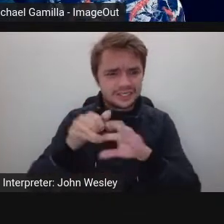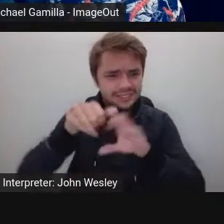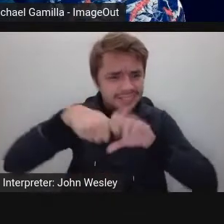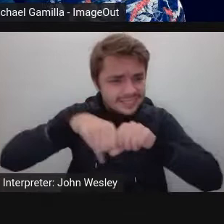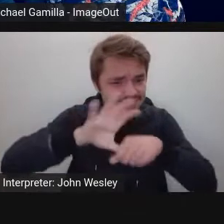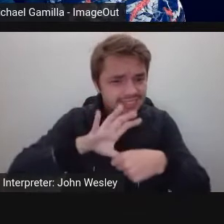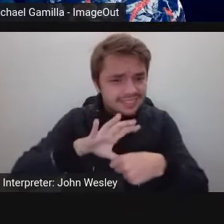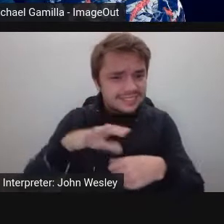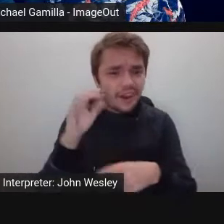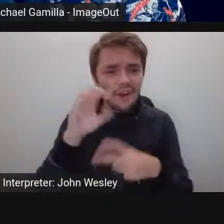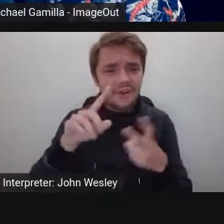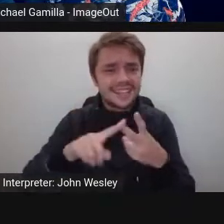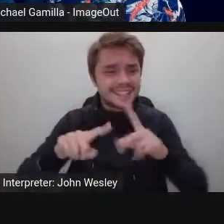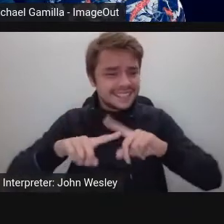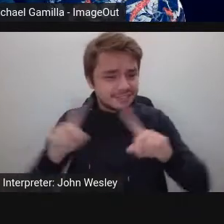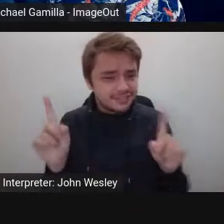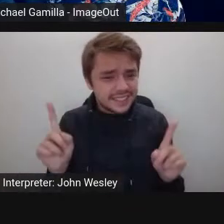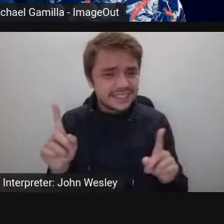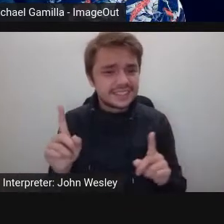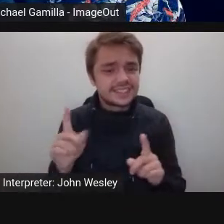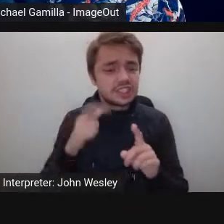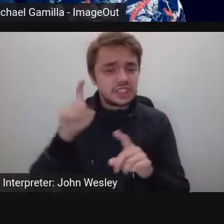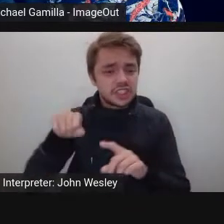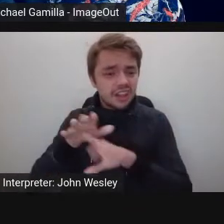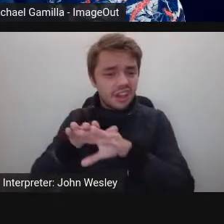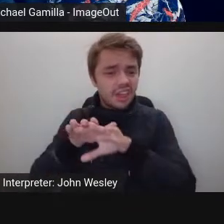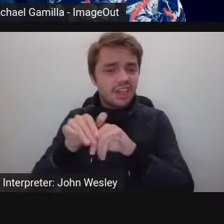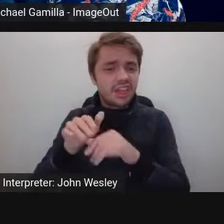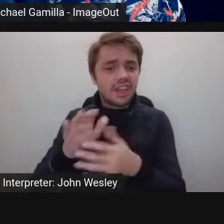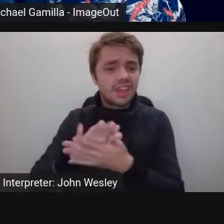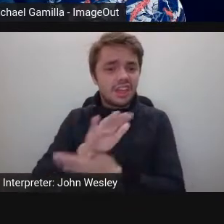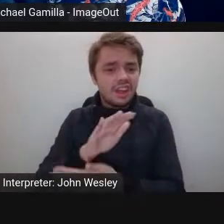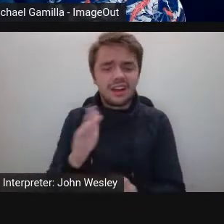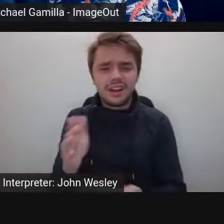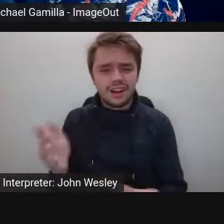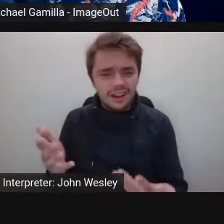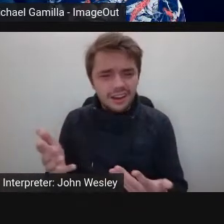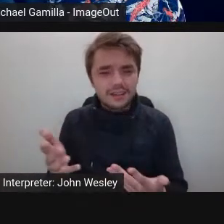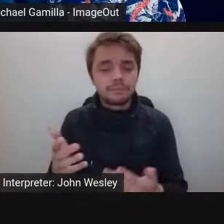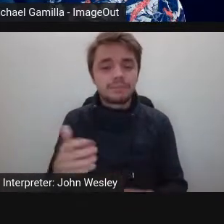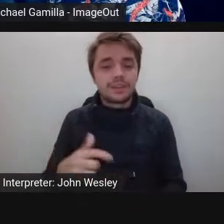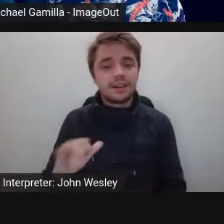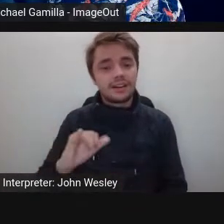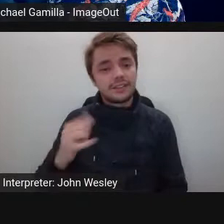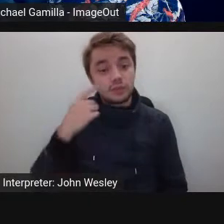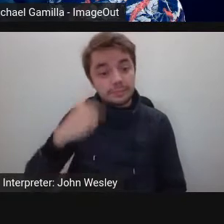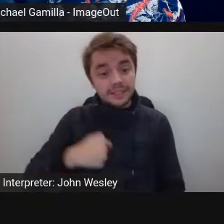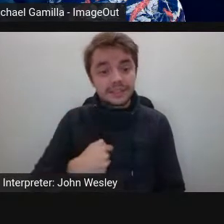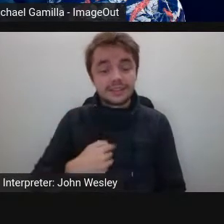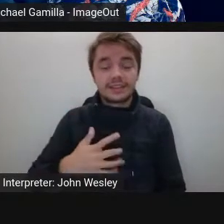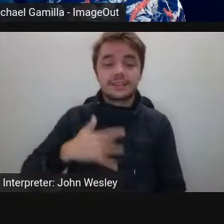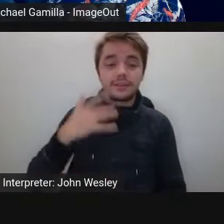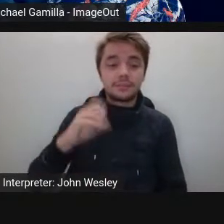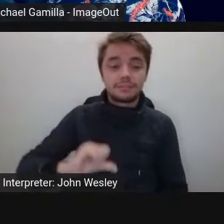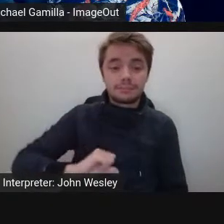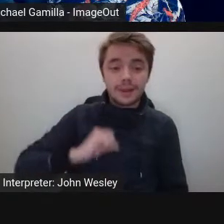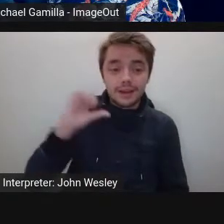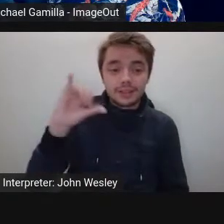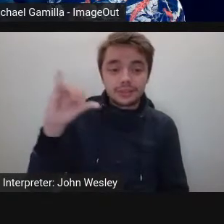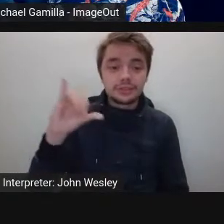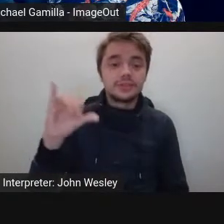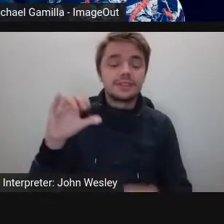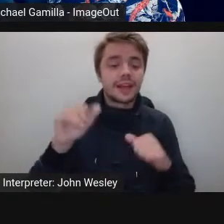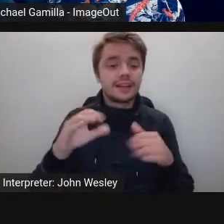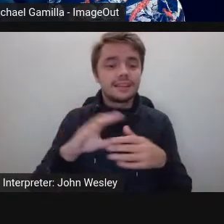way. So it's as well, you know, for me, it's like I feel proud as well, you know, to be able to say like I